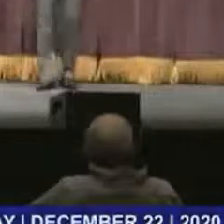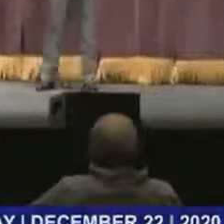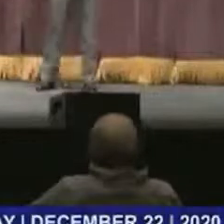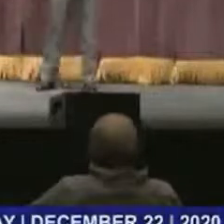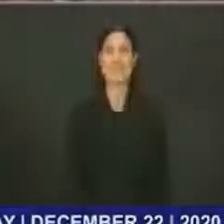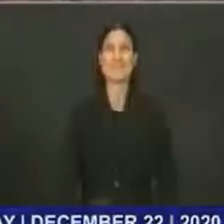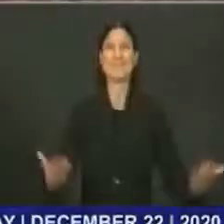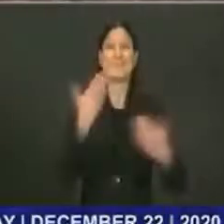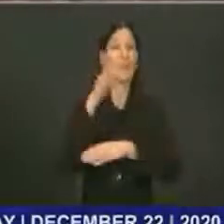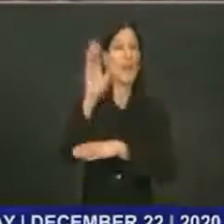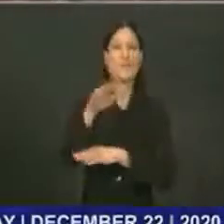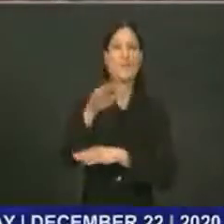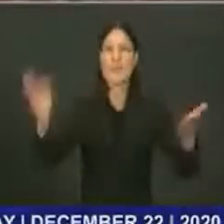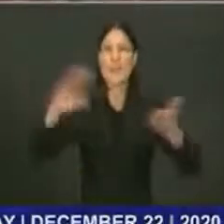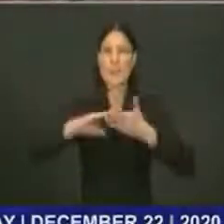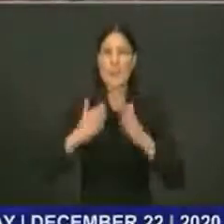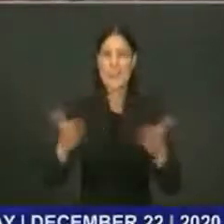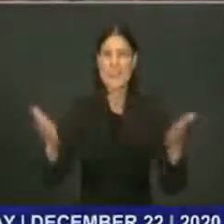Good afternoon.